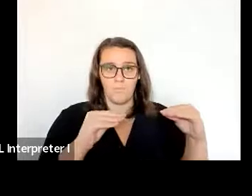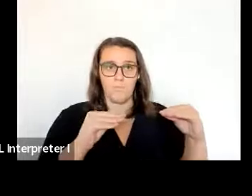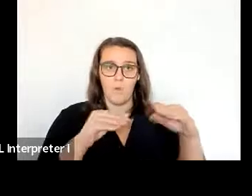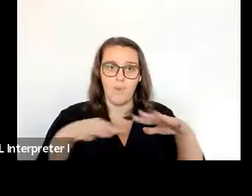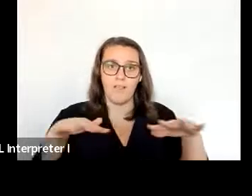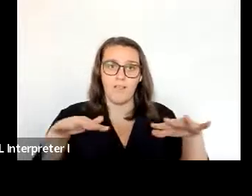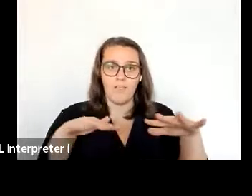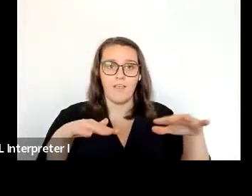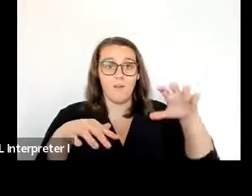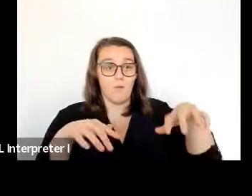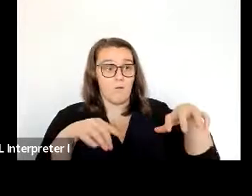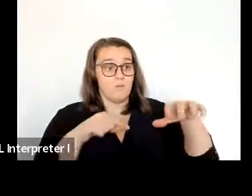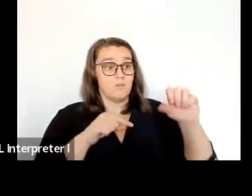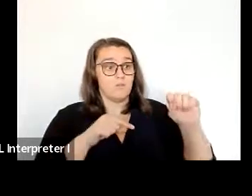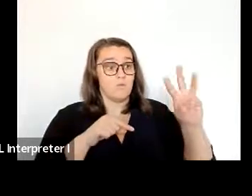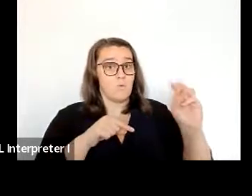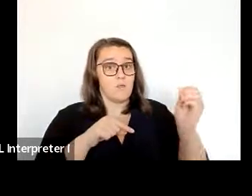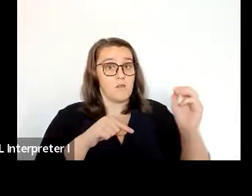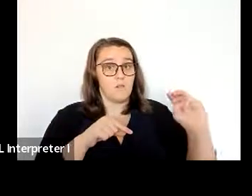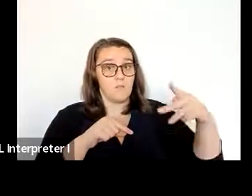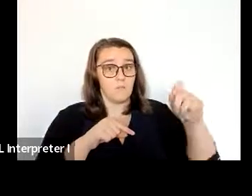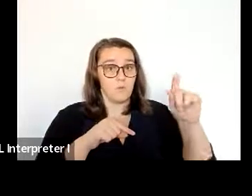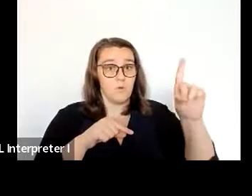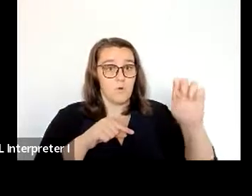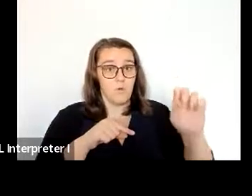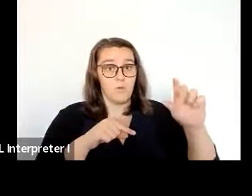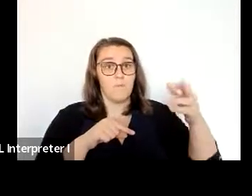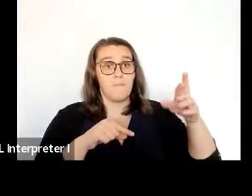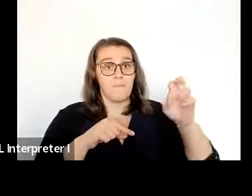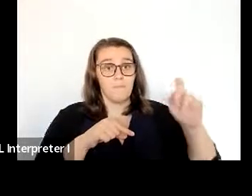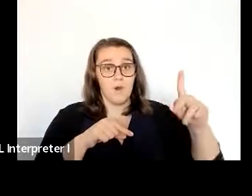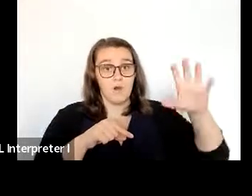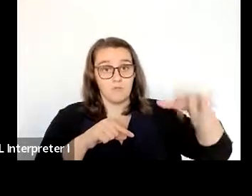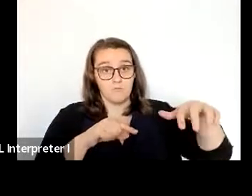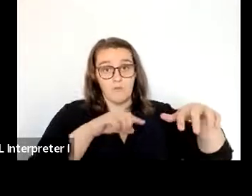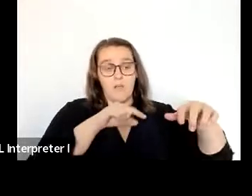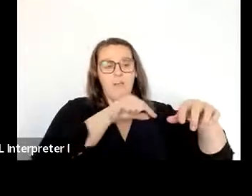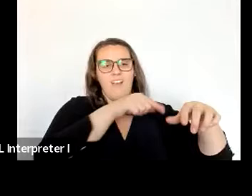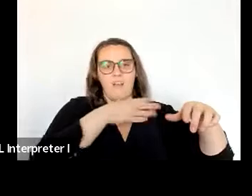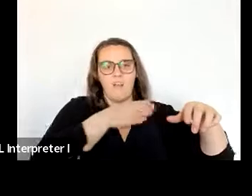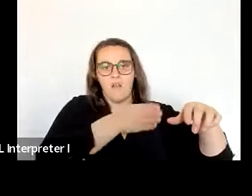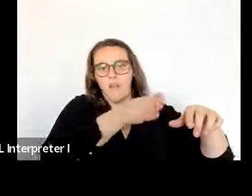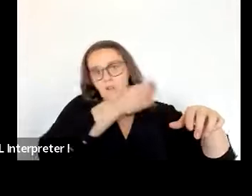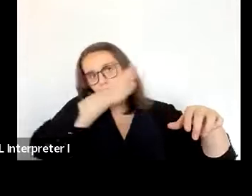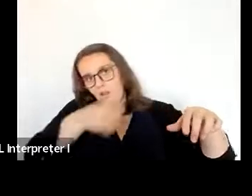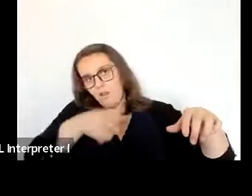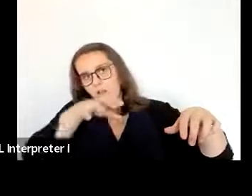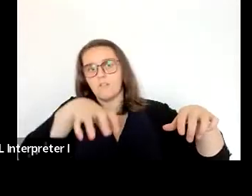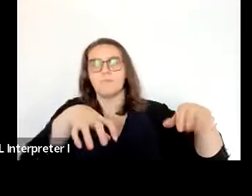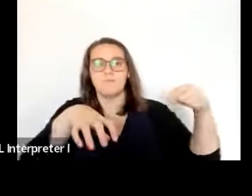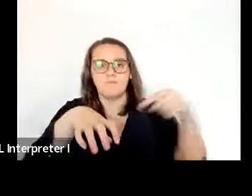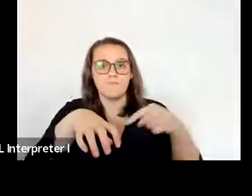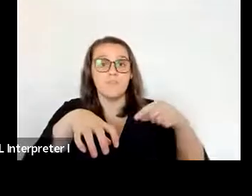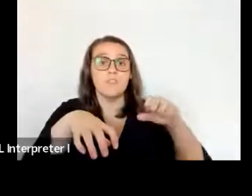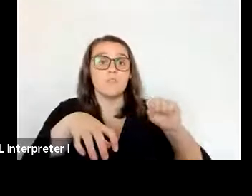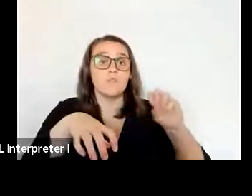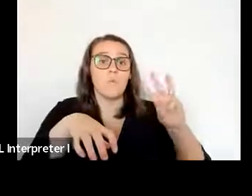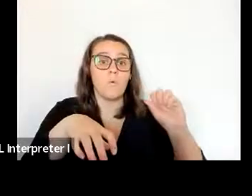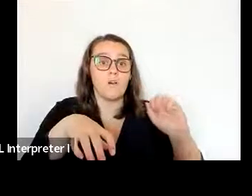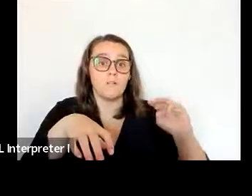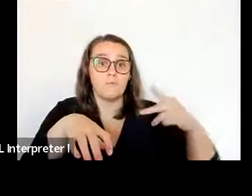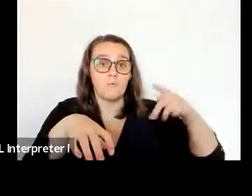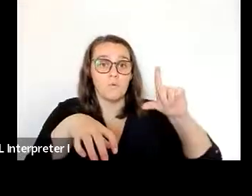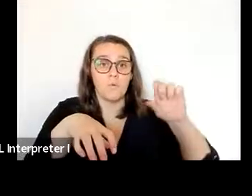Park to be designated as Swampoodle Terrace. This park is designated as, is designed as a